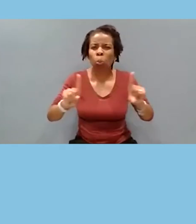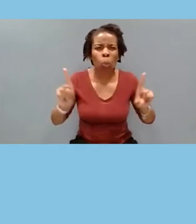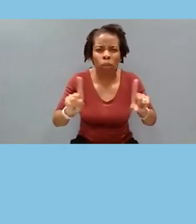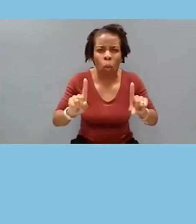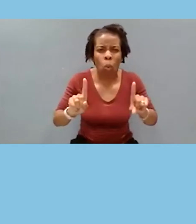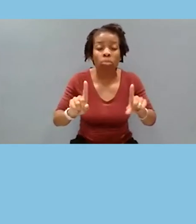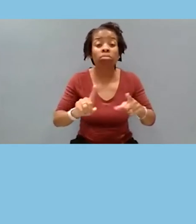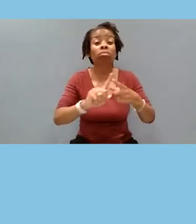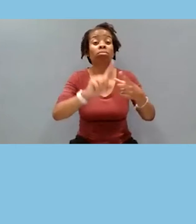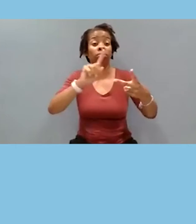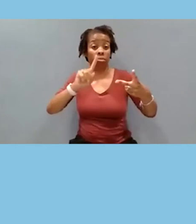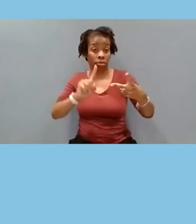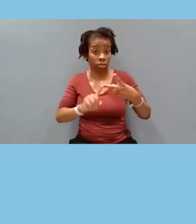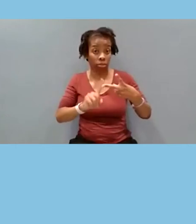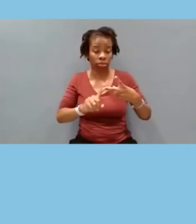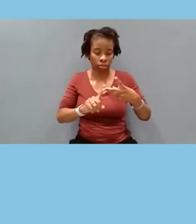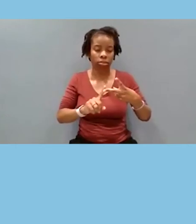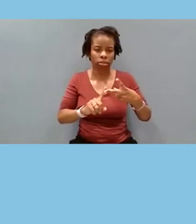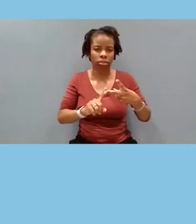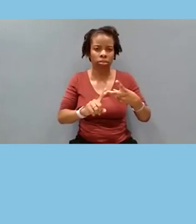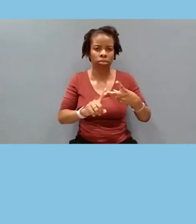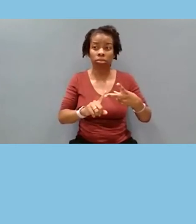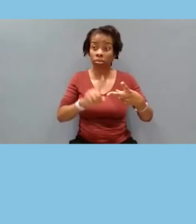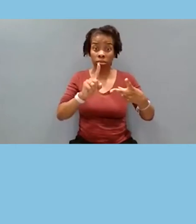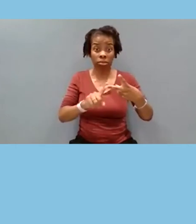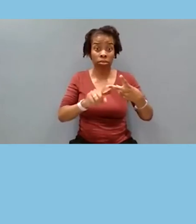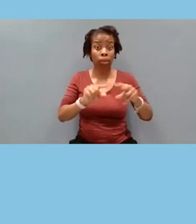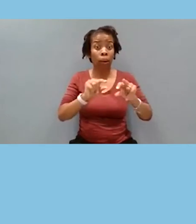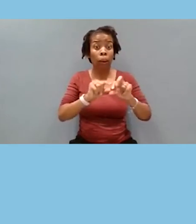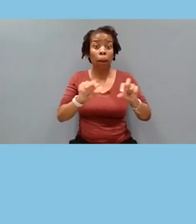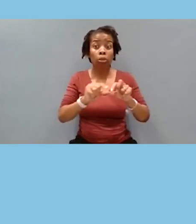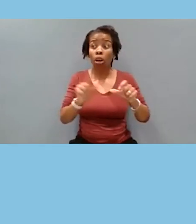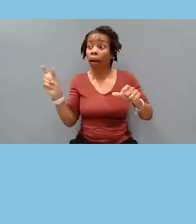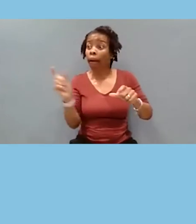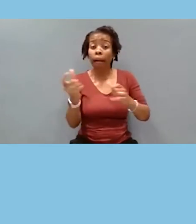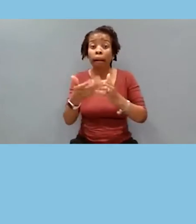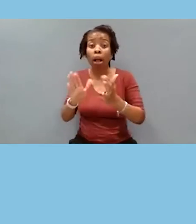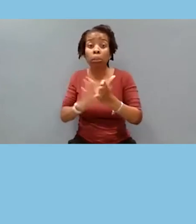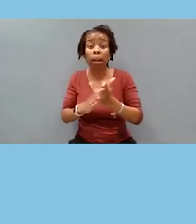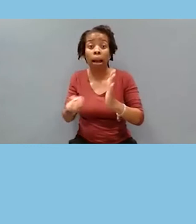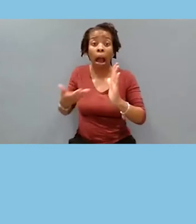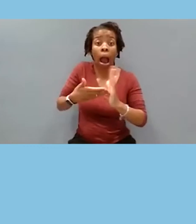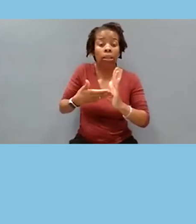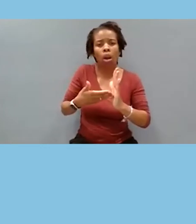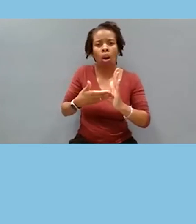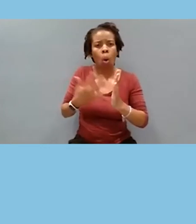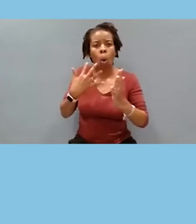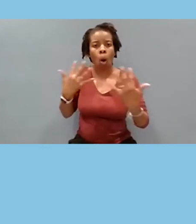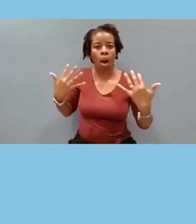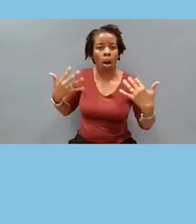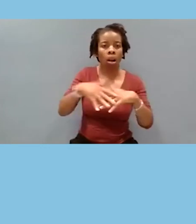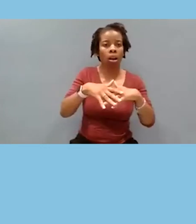go about making this a given in creative and institutional practice, which the introduction did such a great job